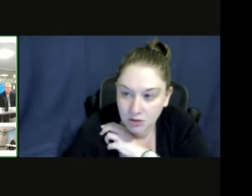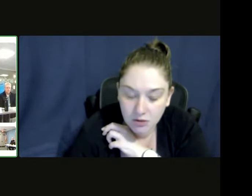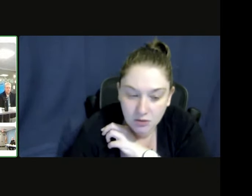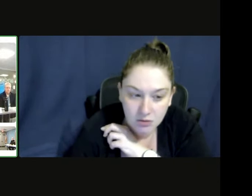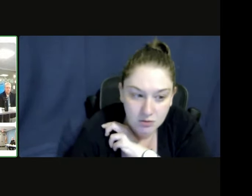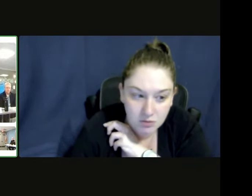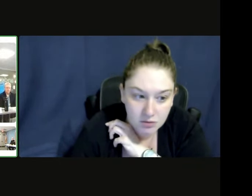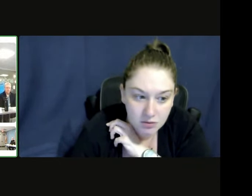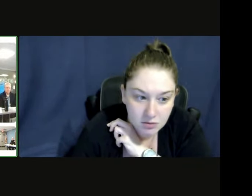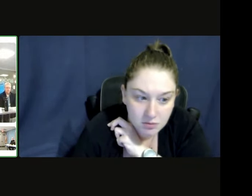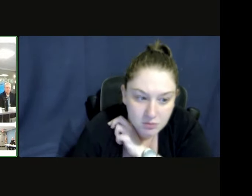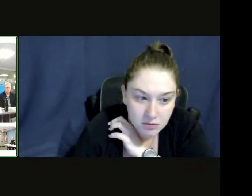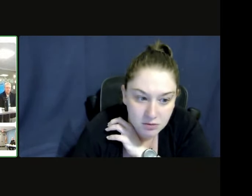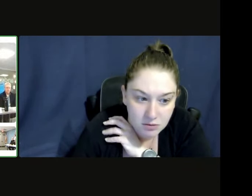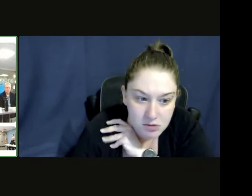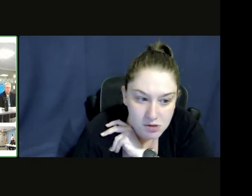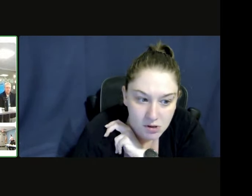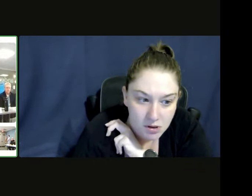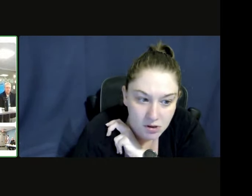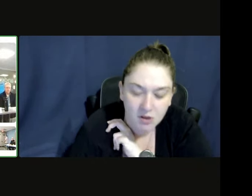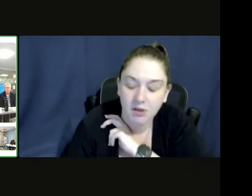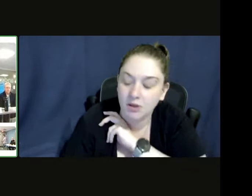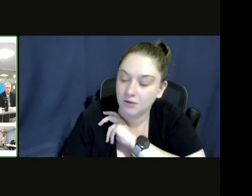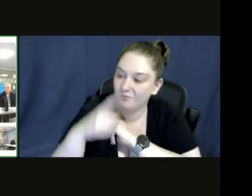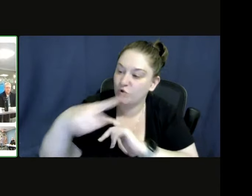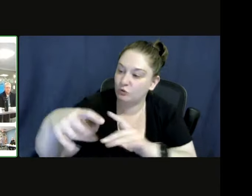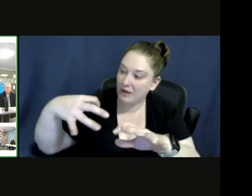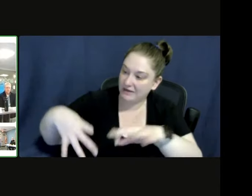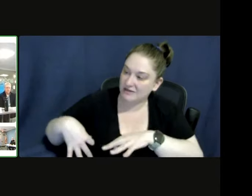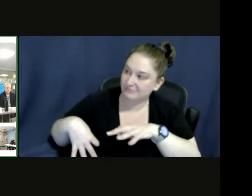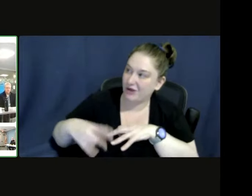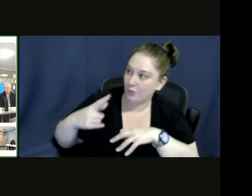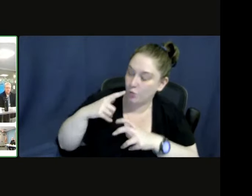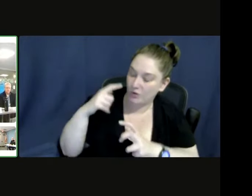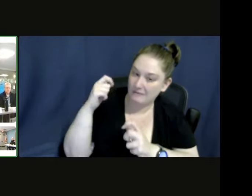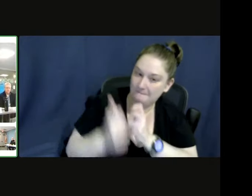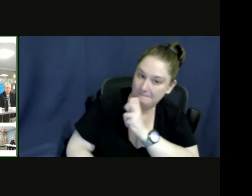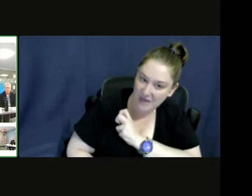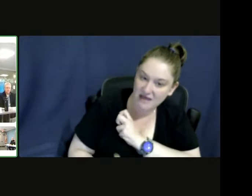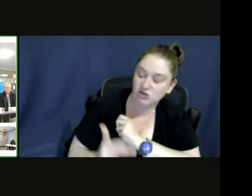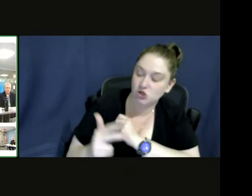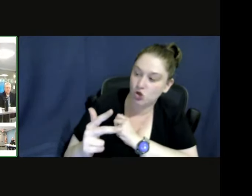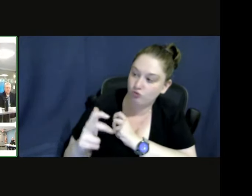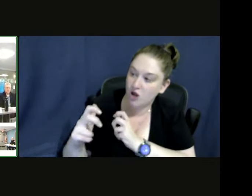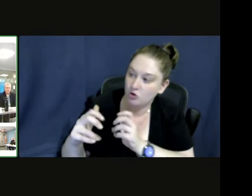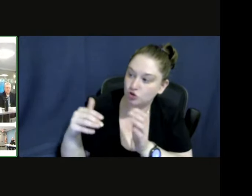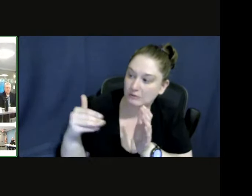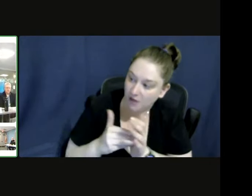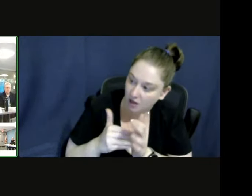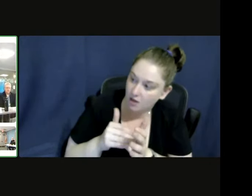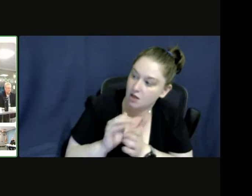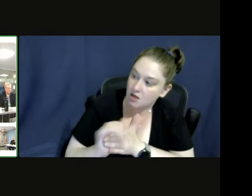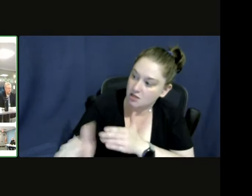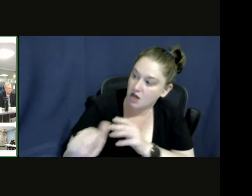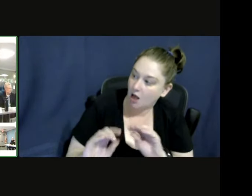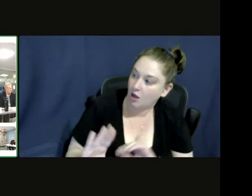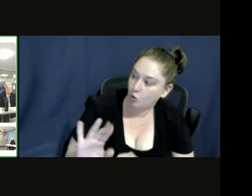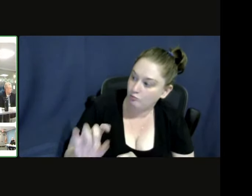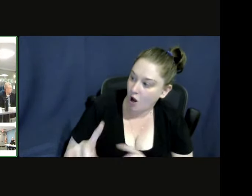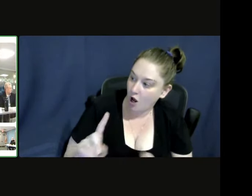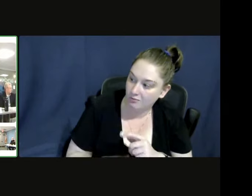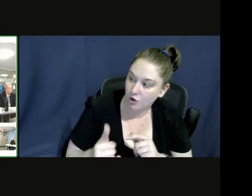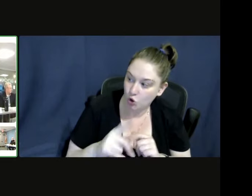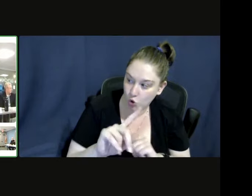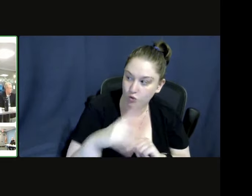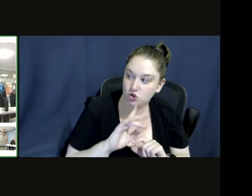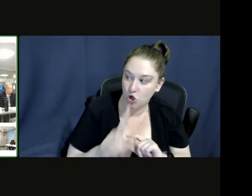could you touch on the fact that we passed a $300 million bond, but yet you're only talking about $100 million? Could you clarify that for folks? Sure. So